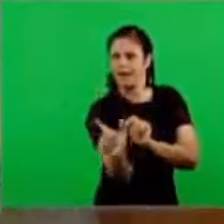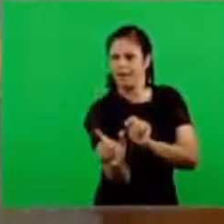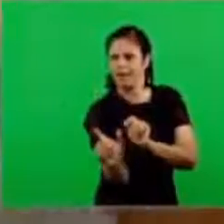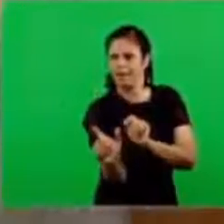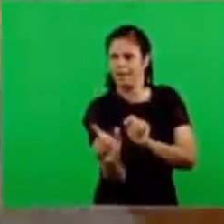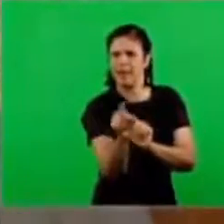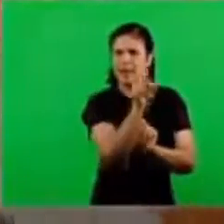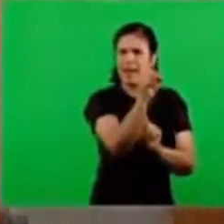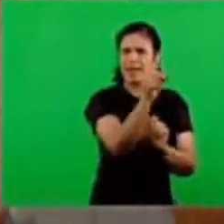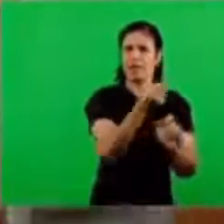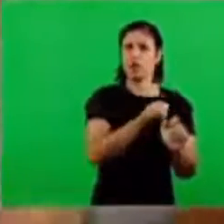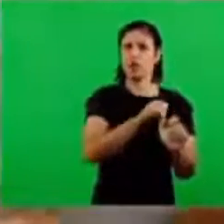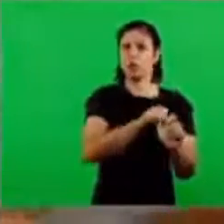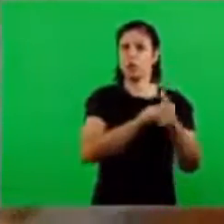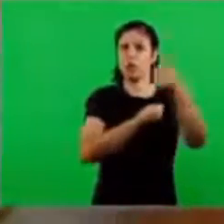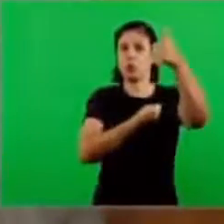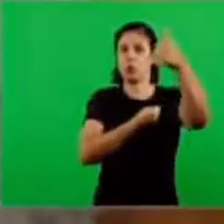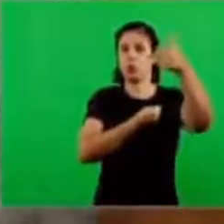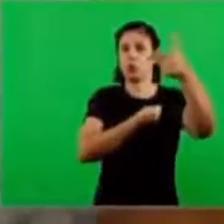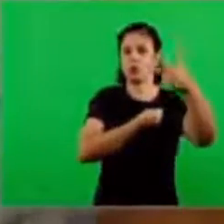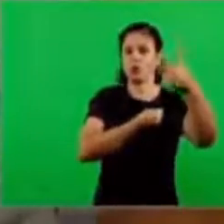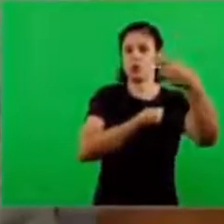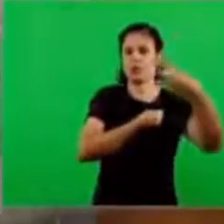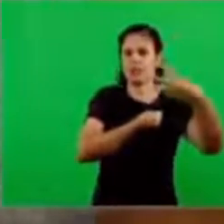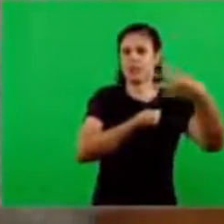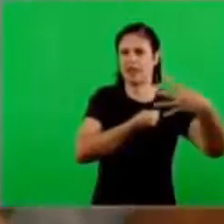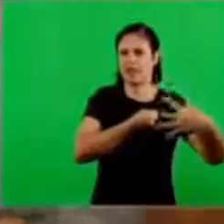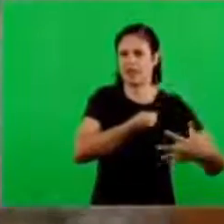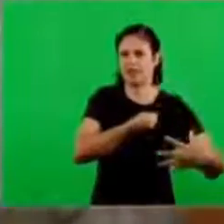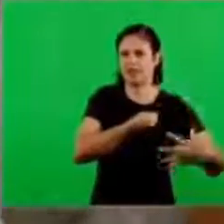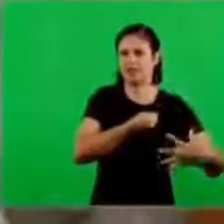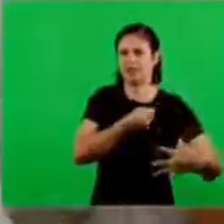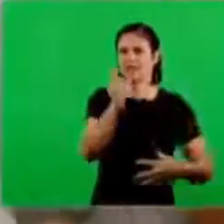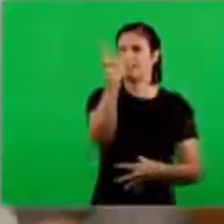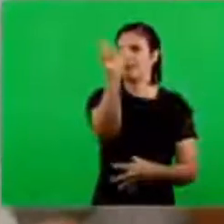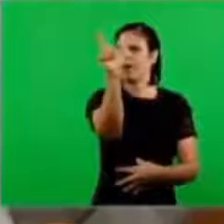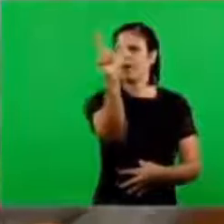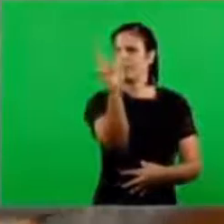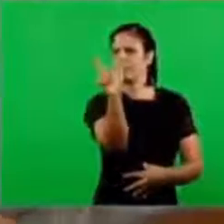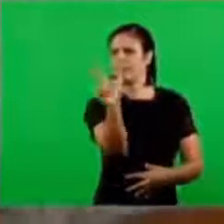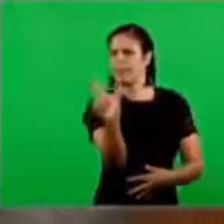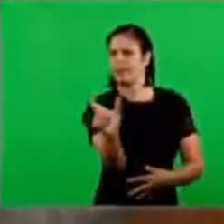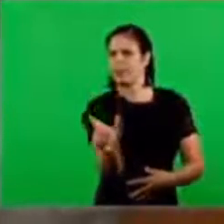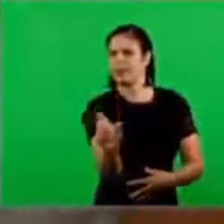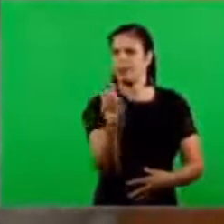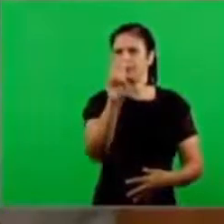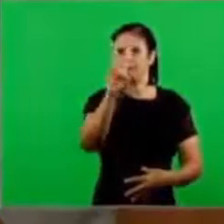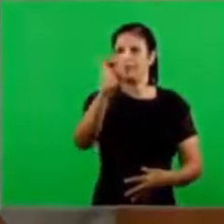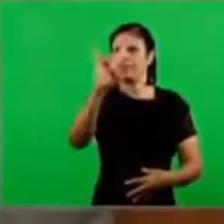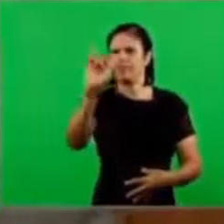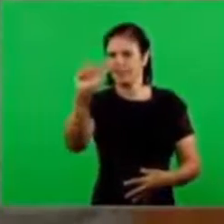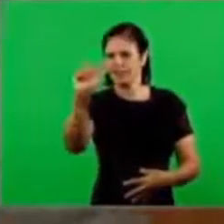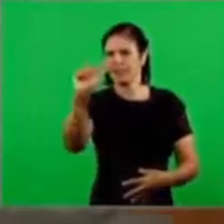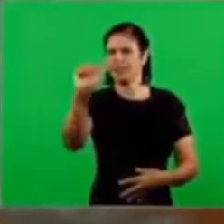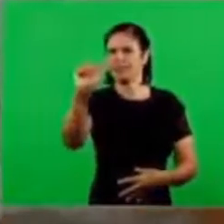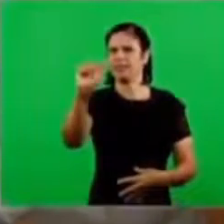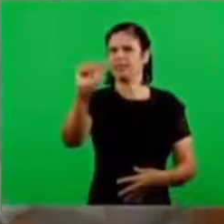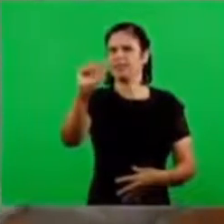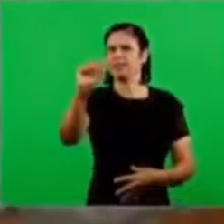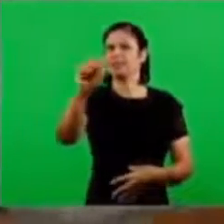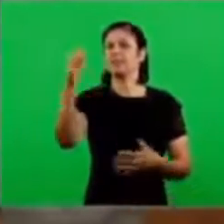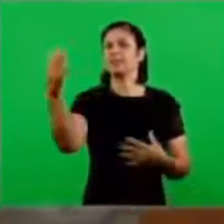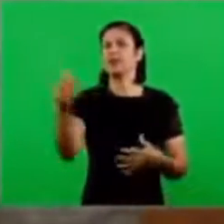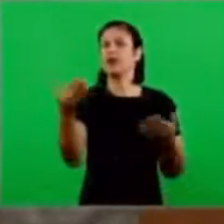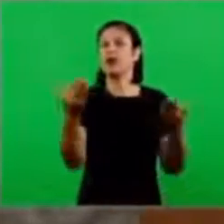Of all the 13 options, you will see afterwards, there are going to be 13 options. There are other here is